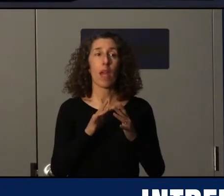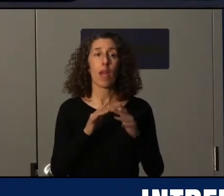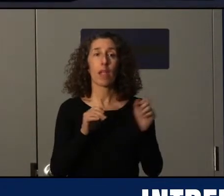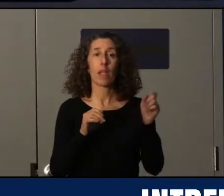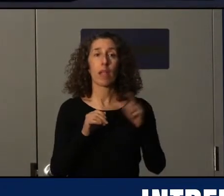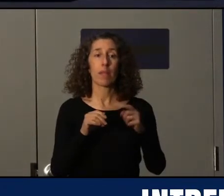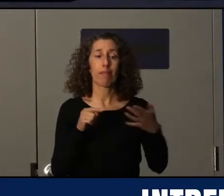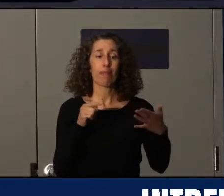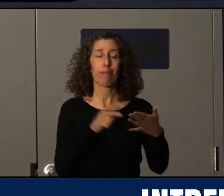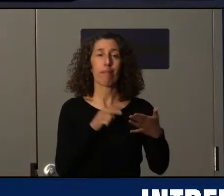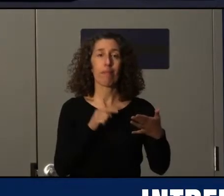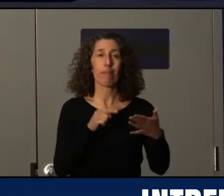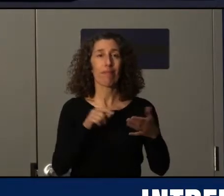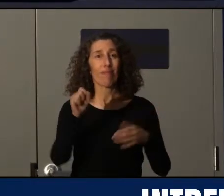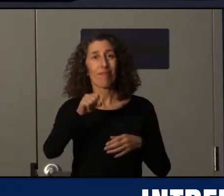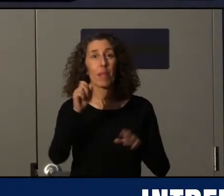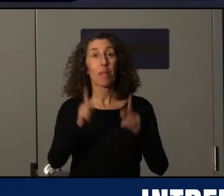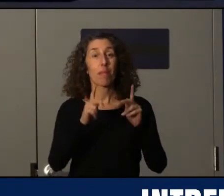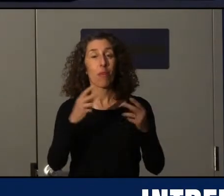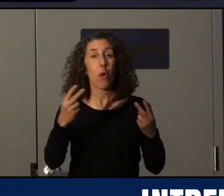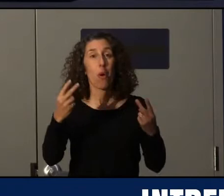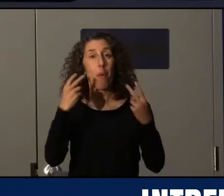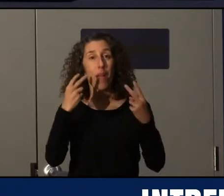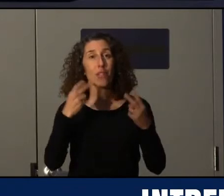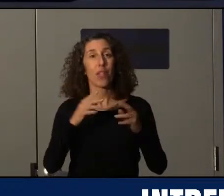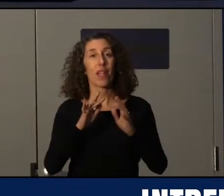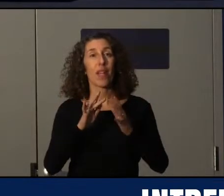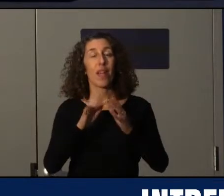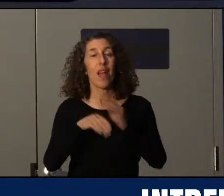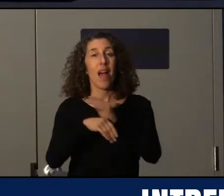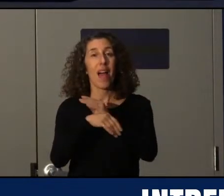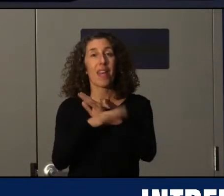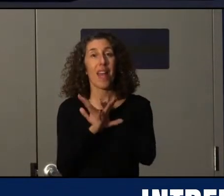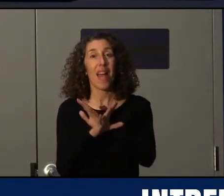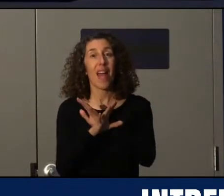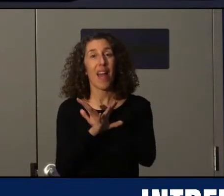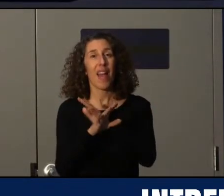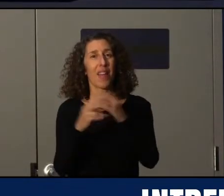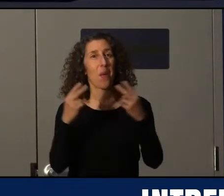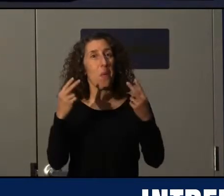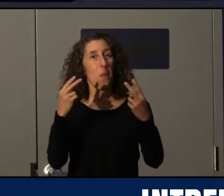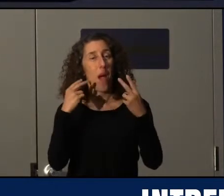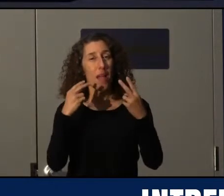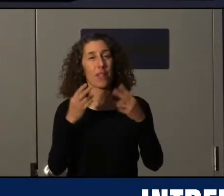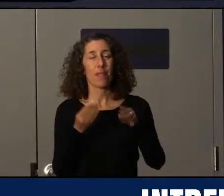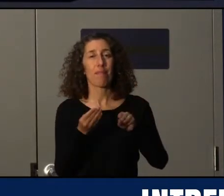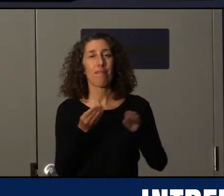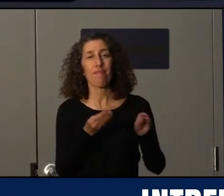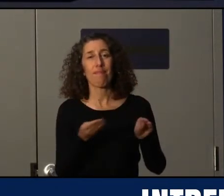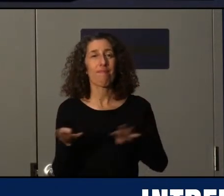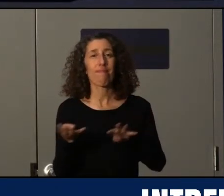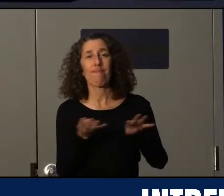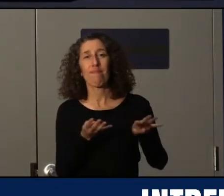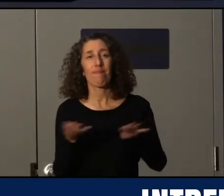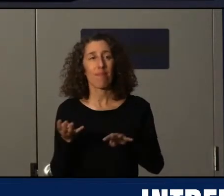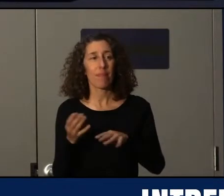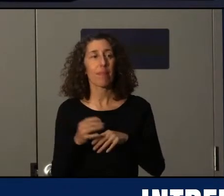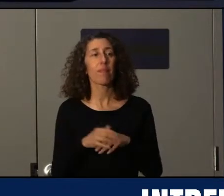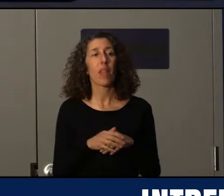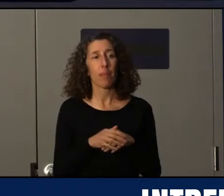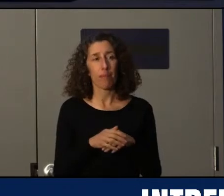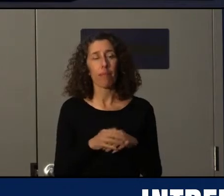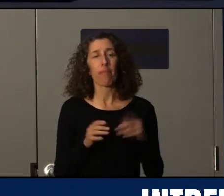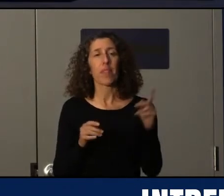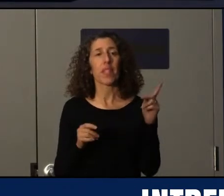we've got folks watching online, and they were talking about astronauts normally don't have a lot of free time in space. You don't get to go up there and just sort of